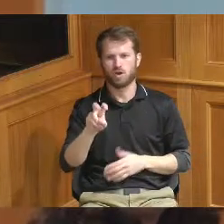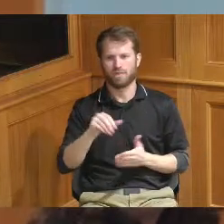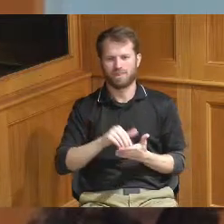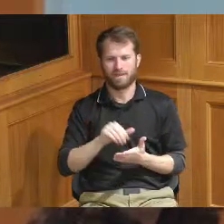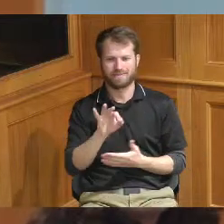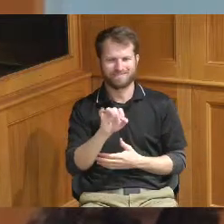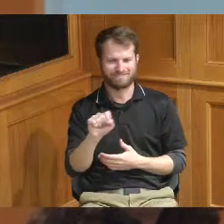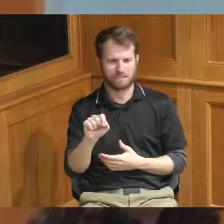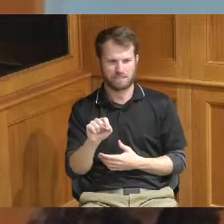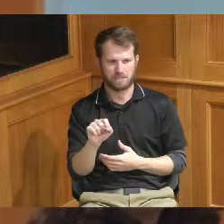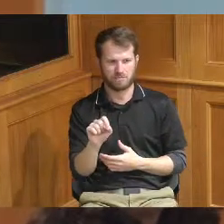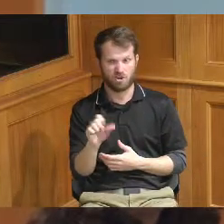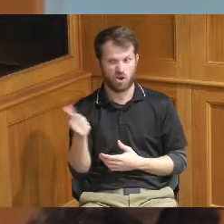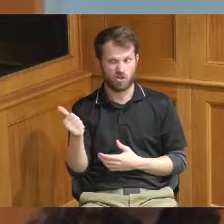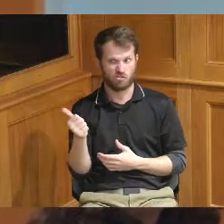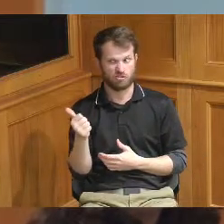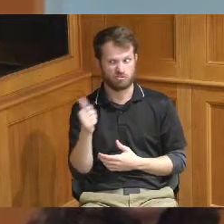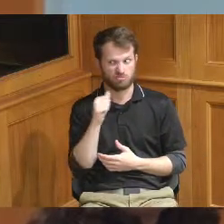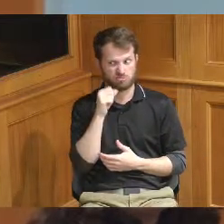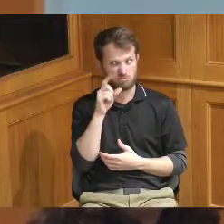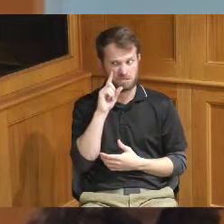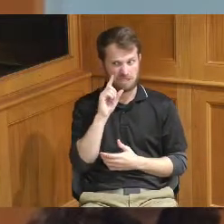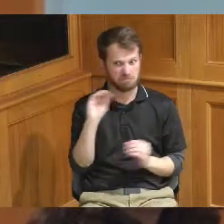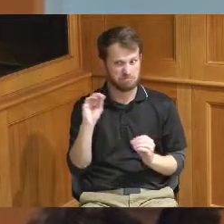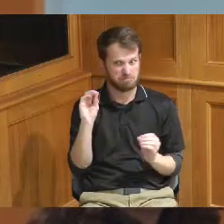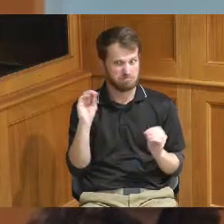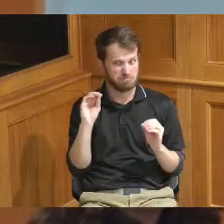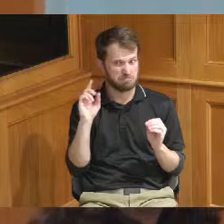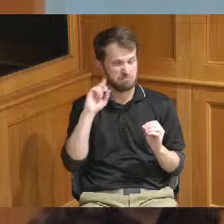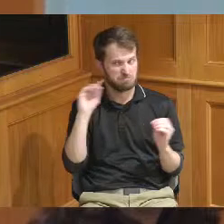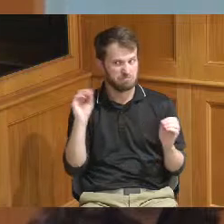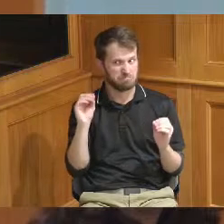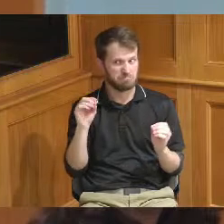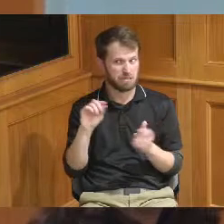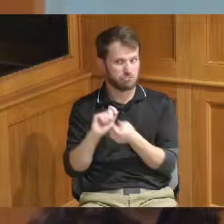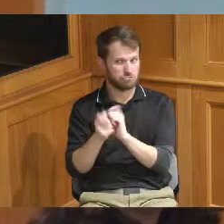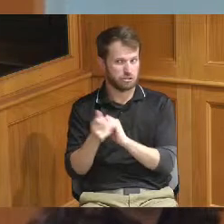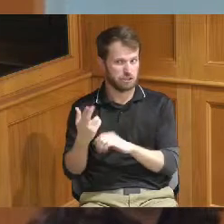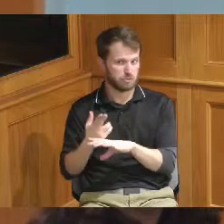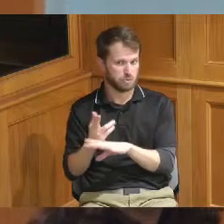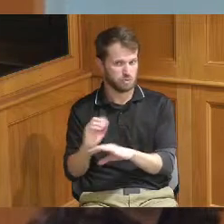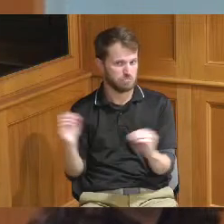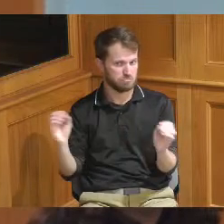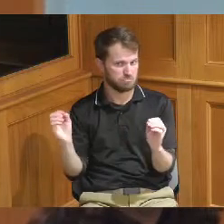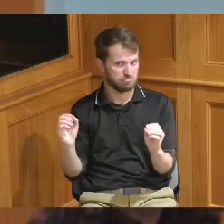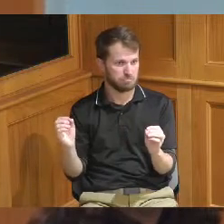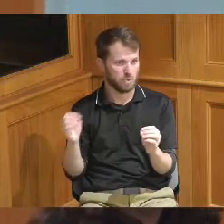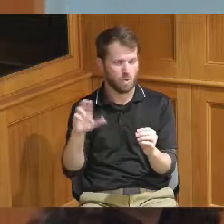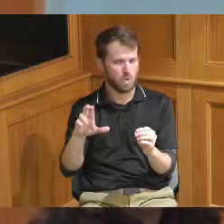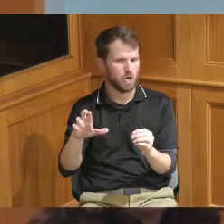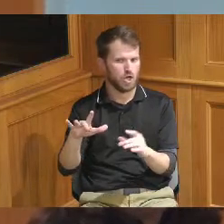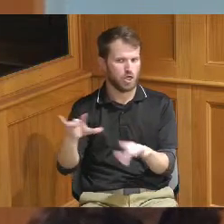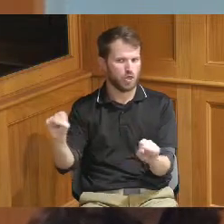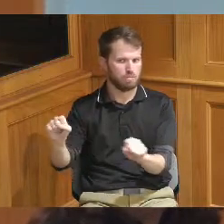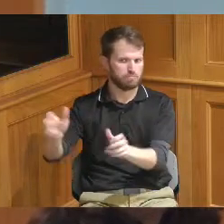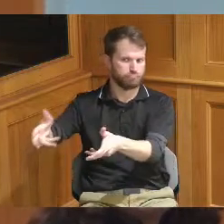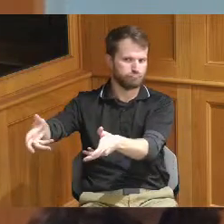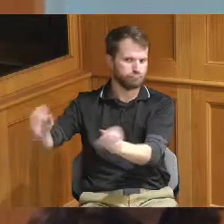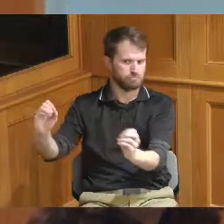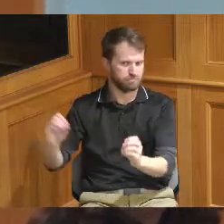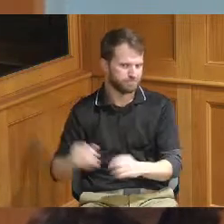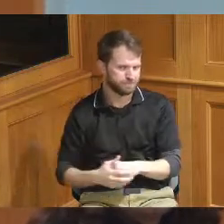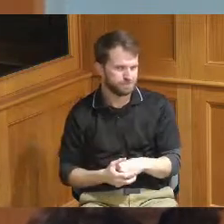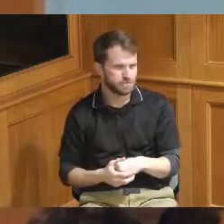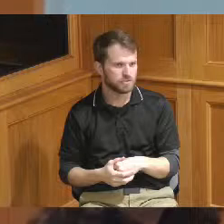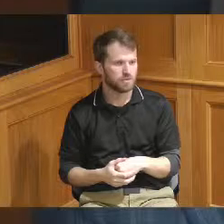far as I know, none of the other ones are up. I've not heard anything about converting uses or outright vacancies in them. Okay.